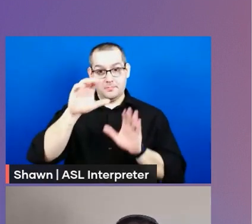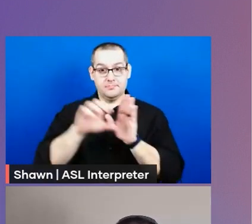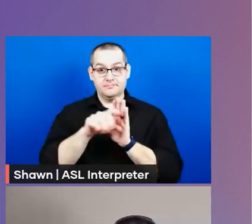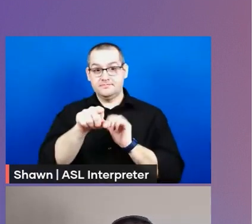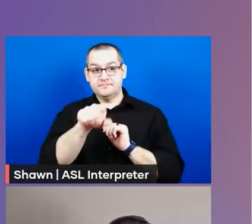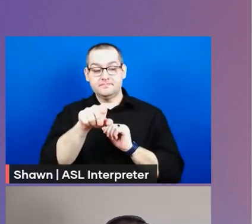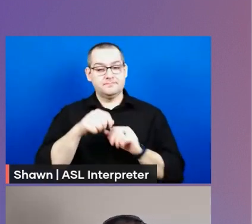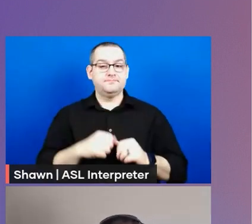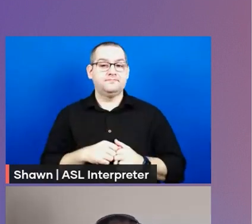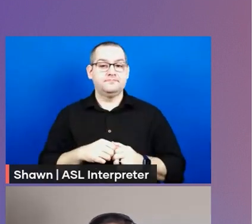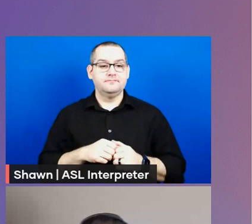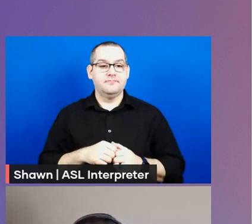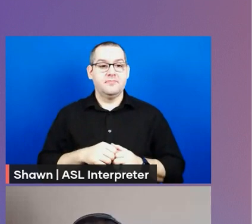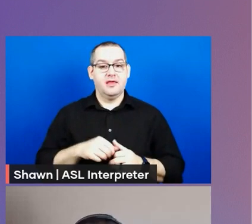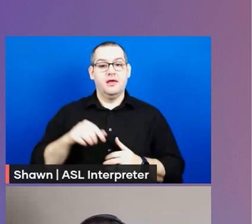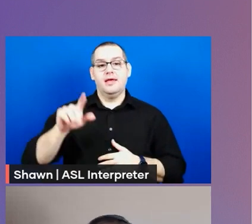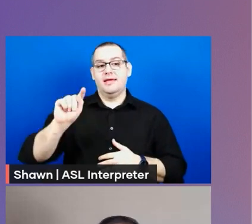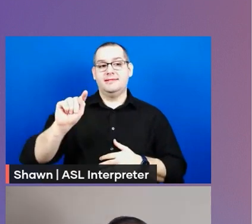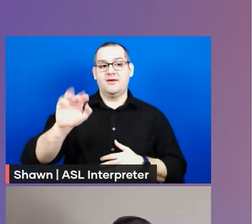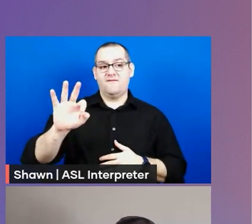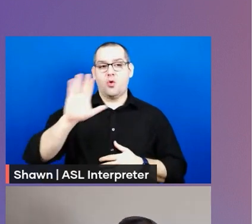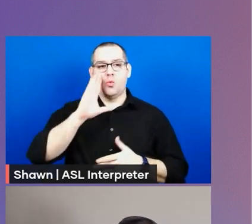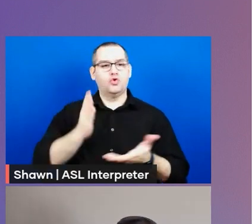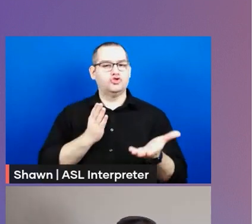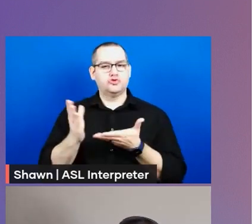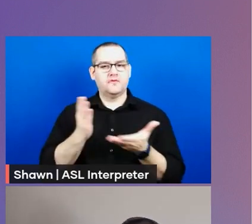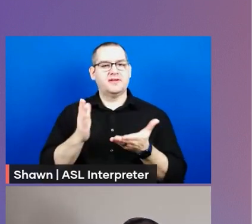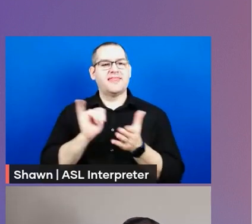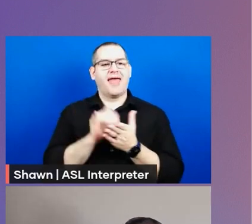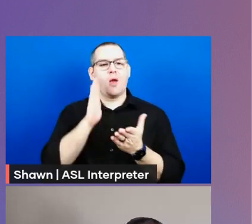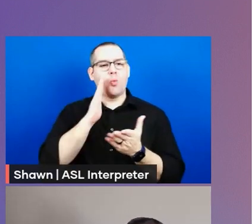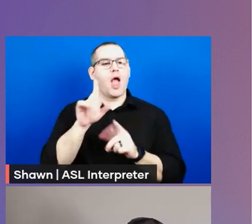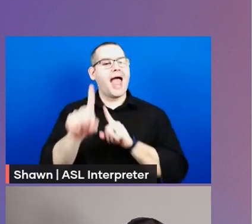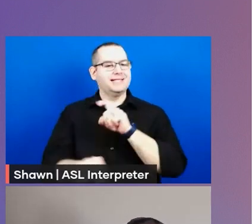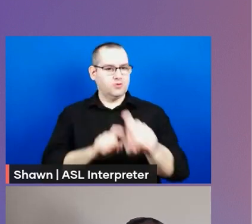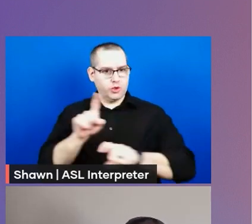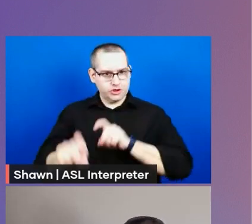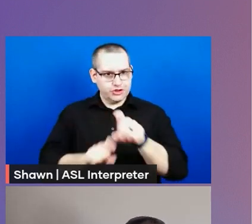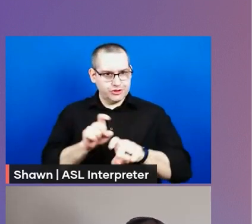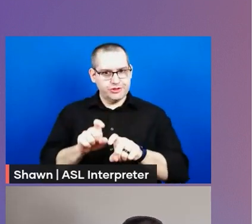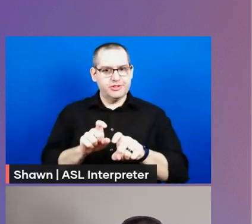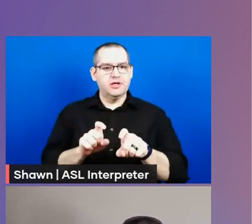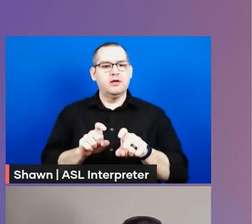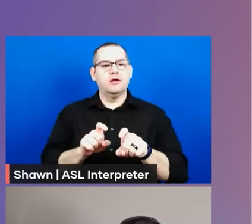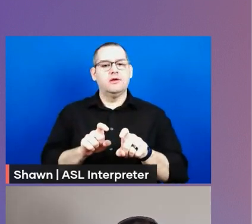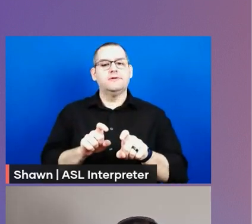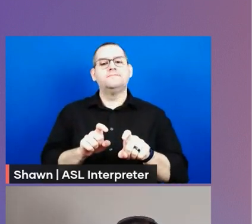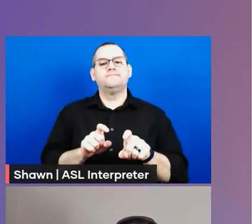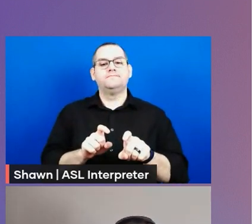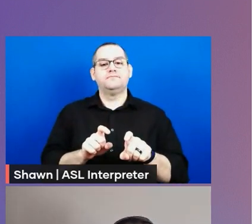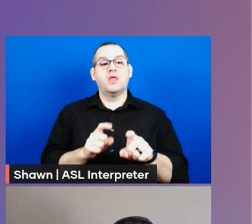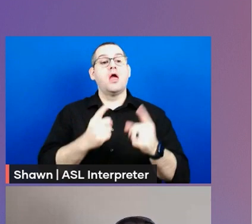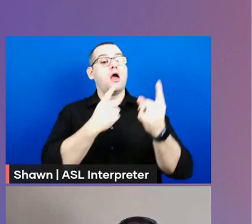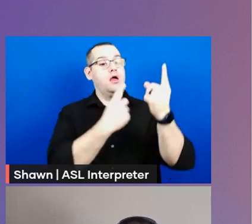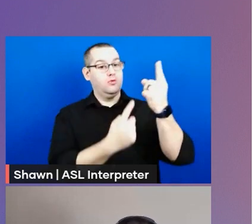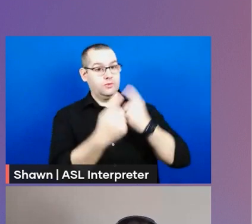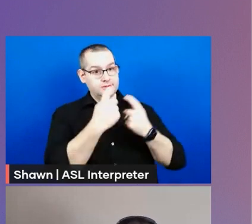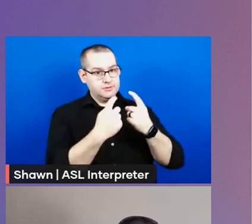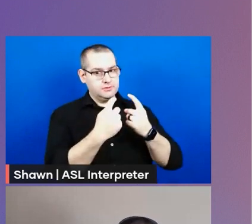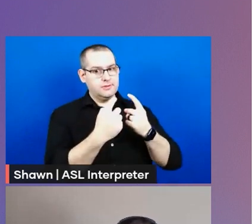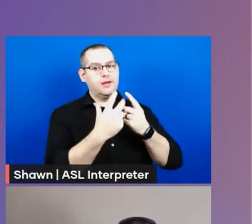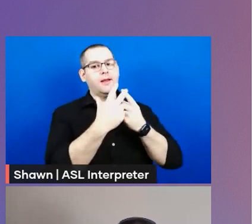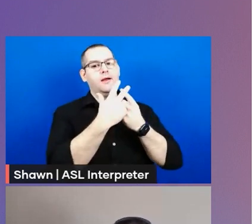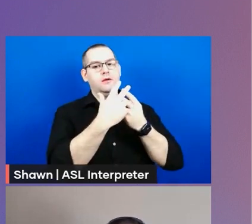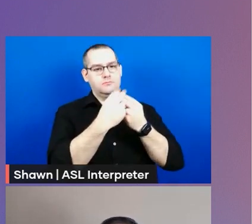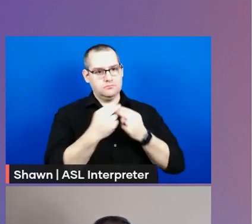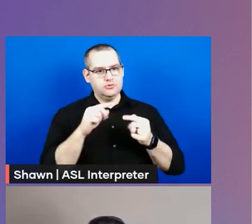this talk, Terraform is going to be that service. It's going to be asking questions. It's going to bundle up the question and ask OPA. It's going